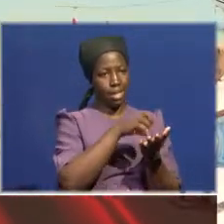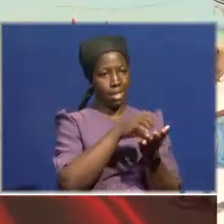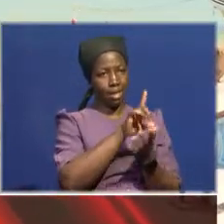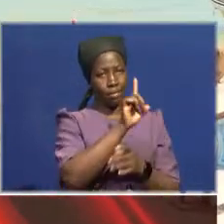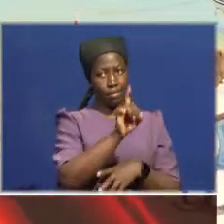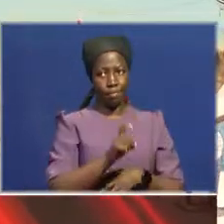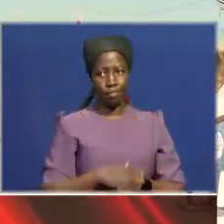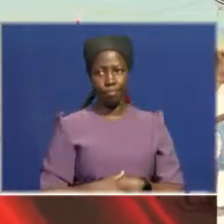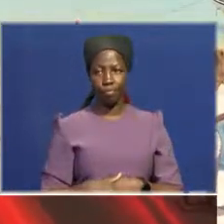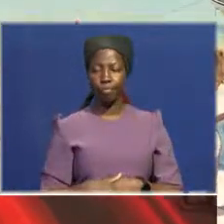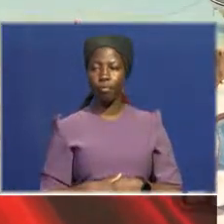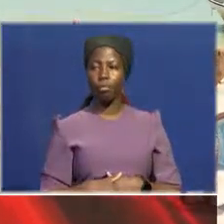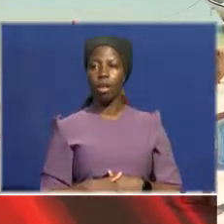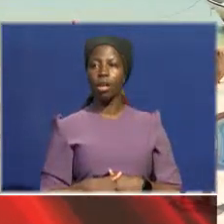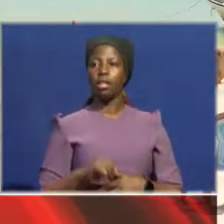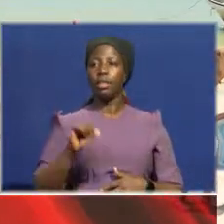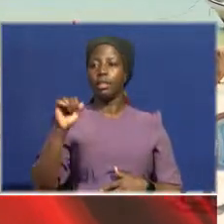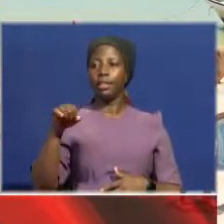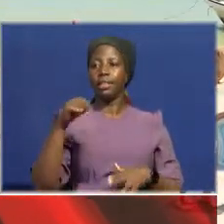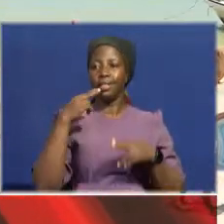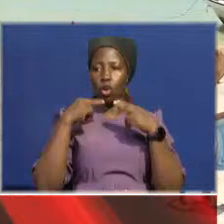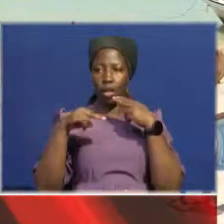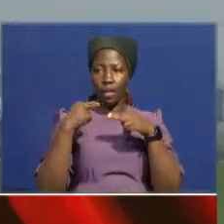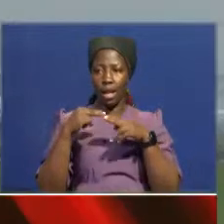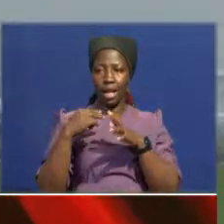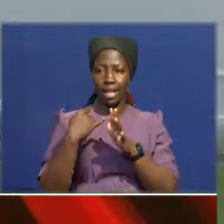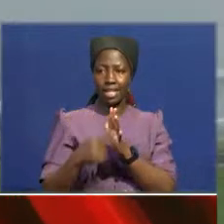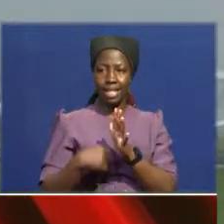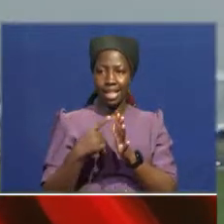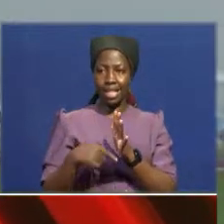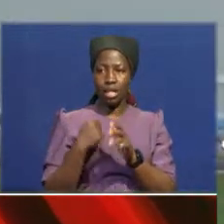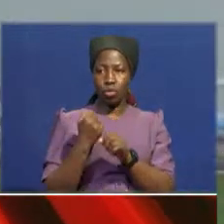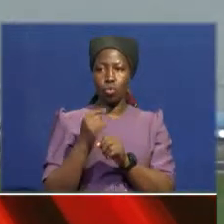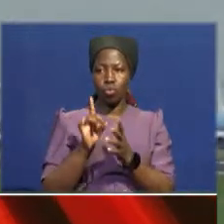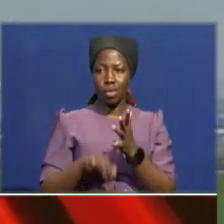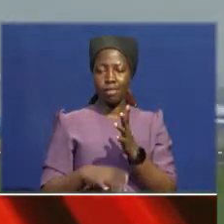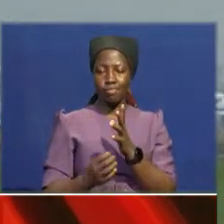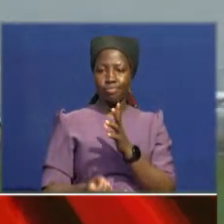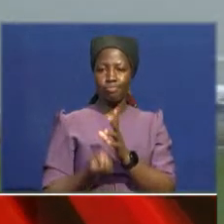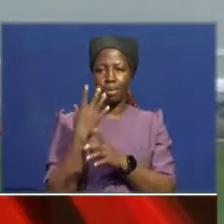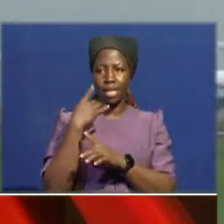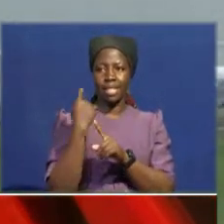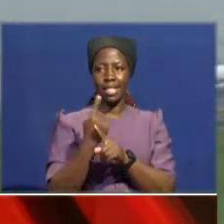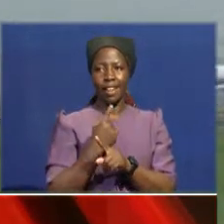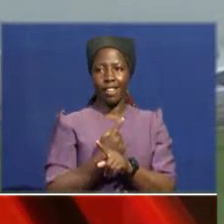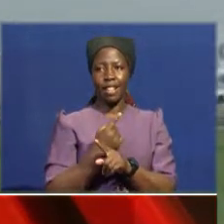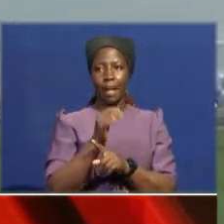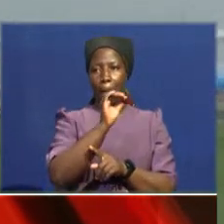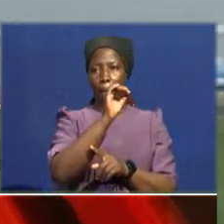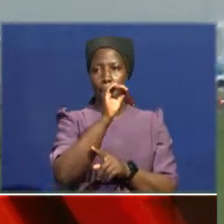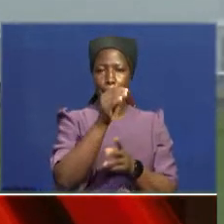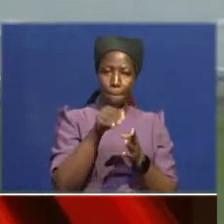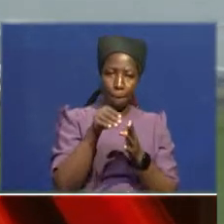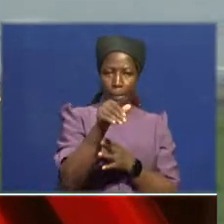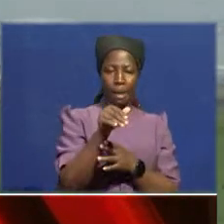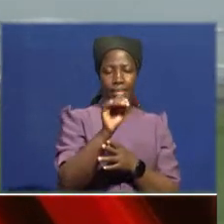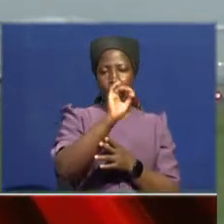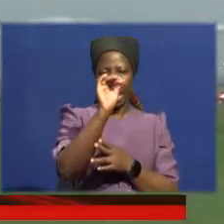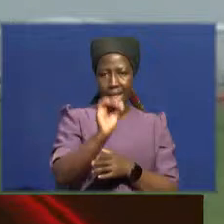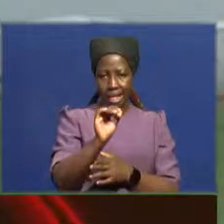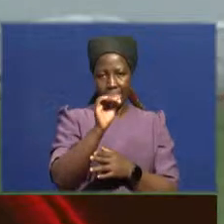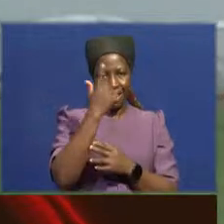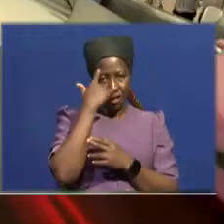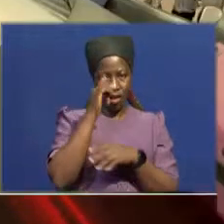have. What the hospitality industry does is come up with different rates. These foreigners, the local rates. So we need to